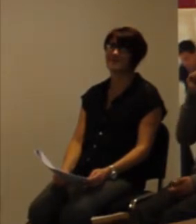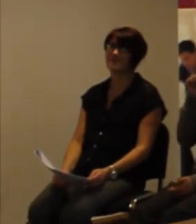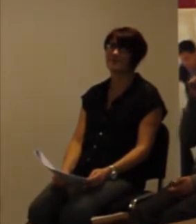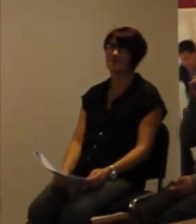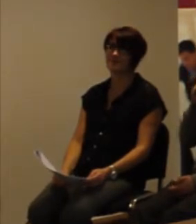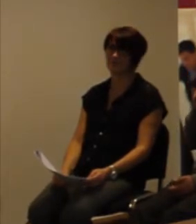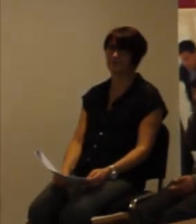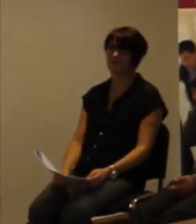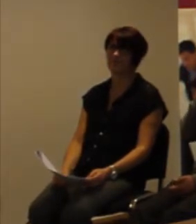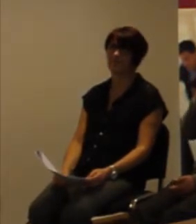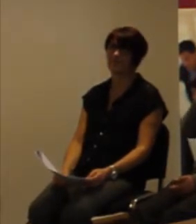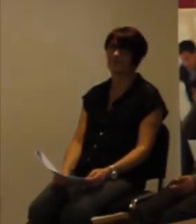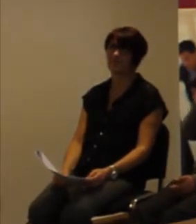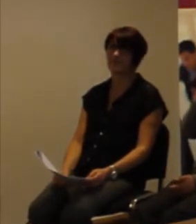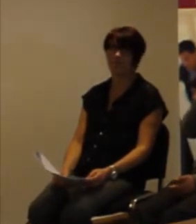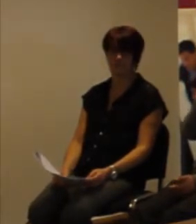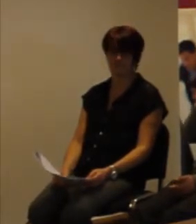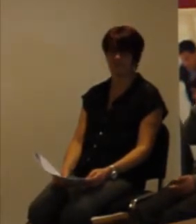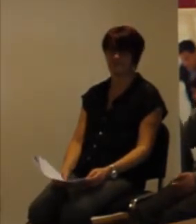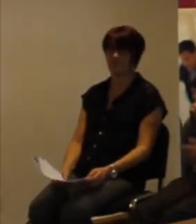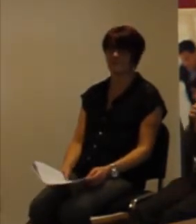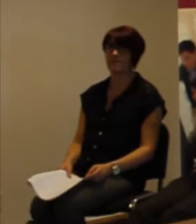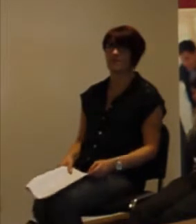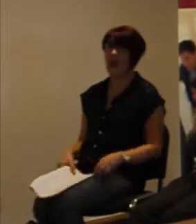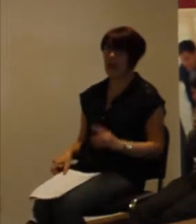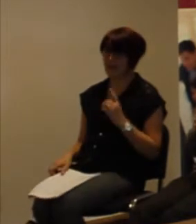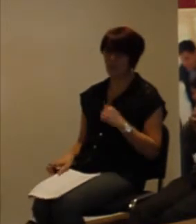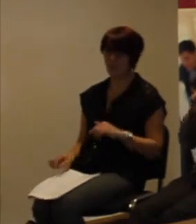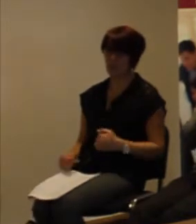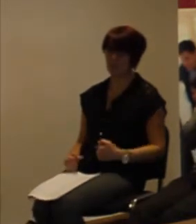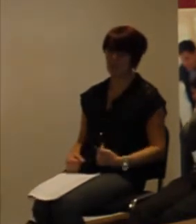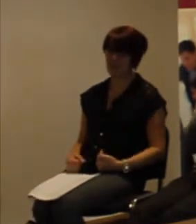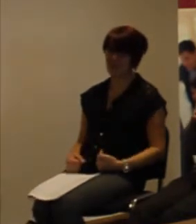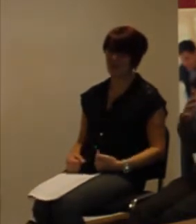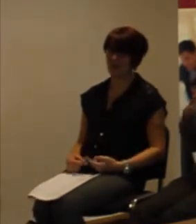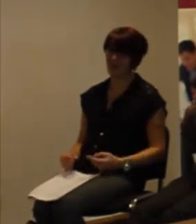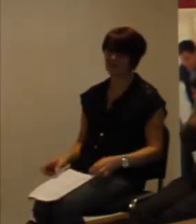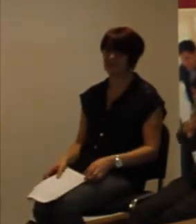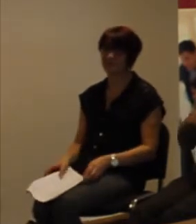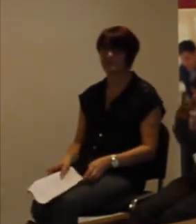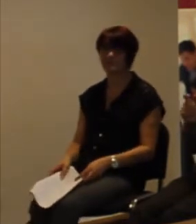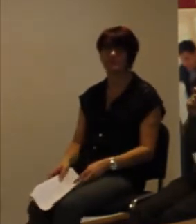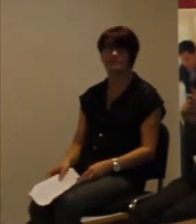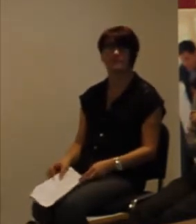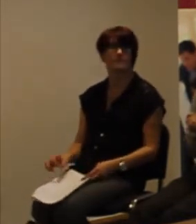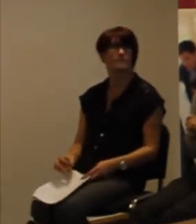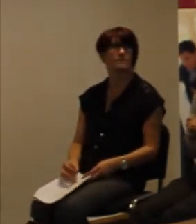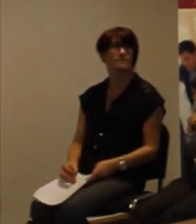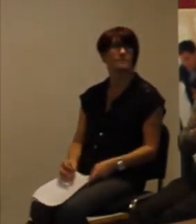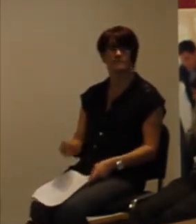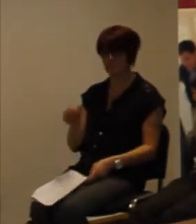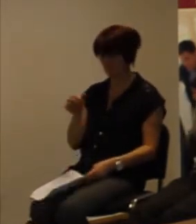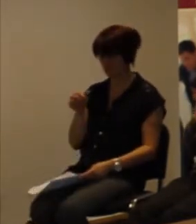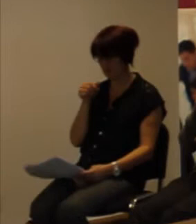which this requirement's changed. Okay, it's changed. I'll go through how it's changed, and because there's